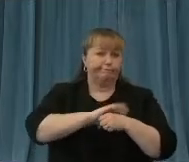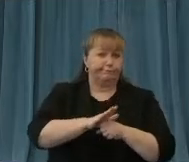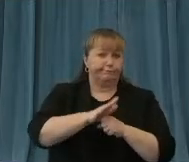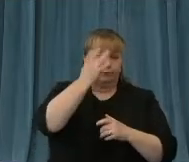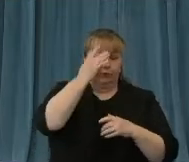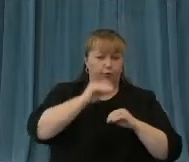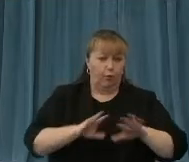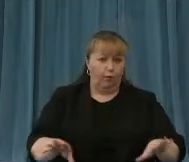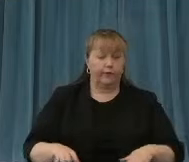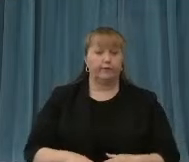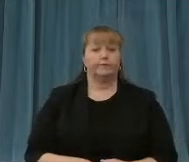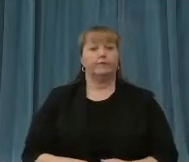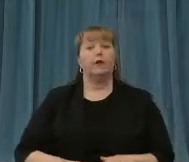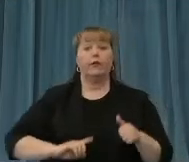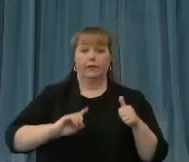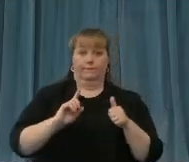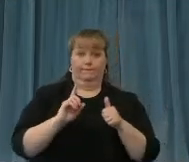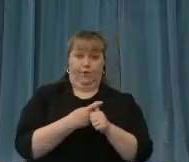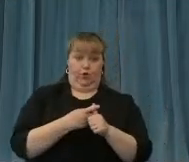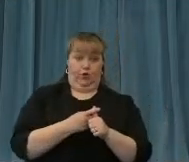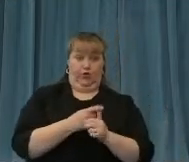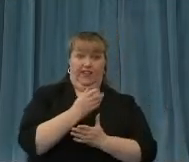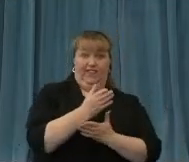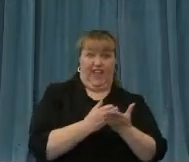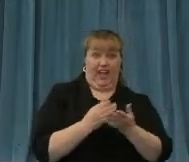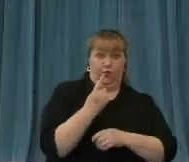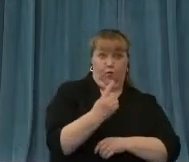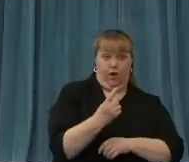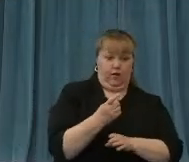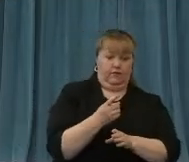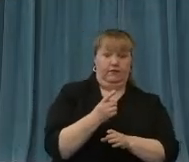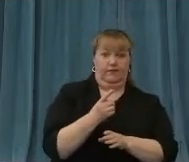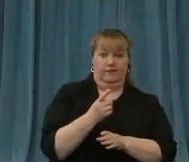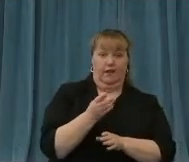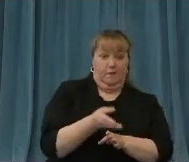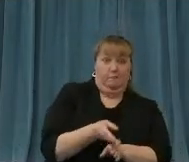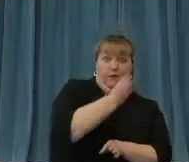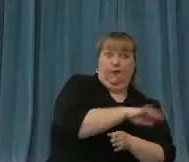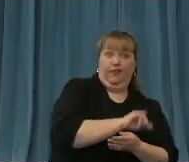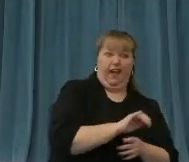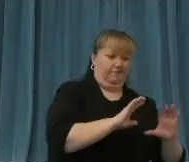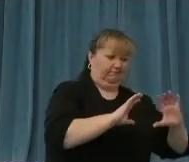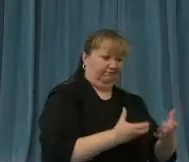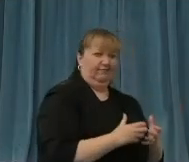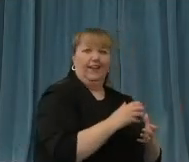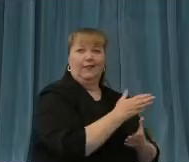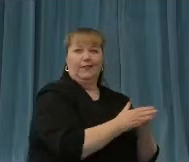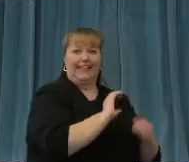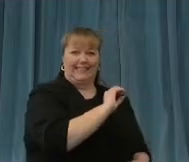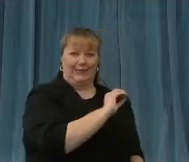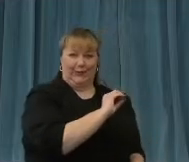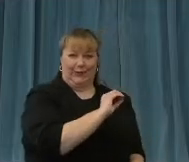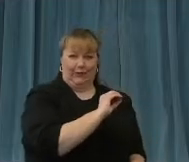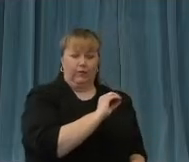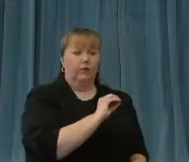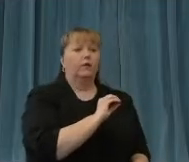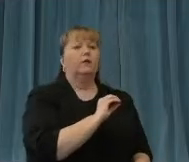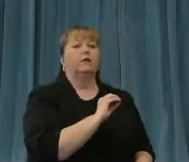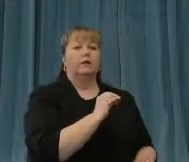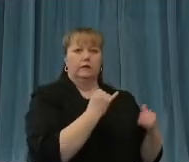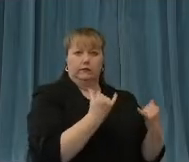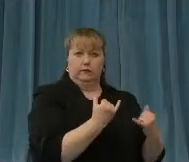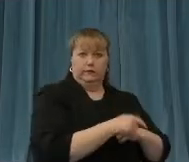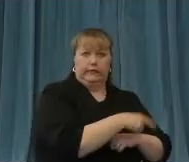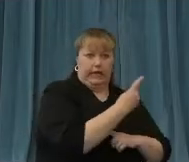zero. This is what we should do before we can get to phase one. Again, I'm glad to have my experts with me today to talk about